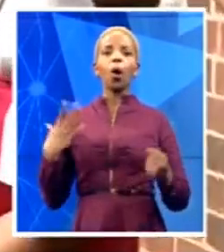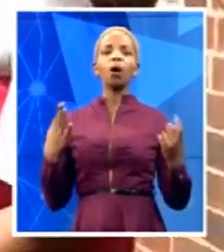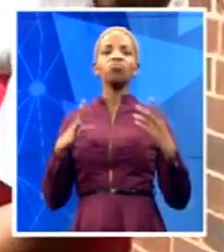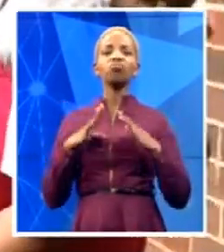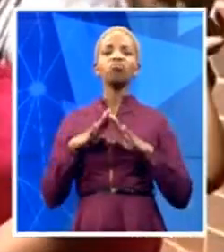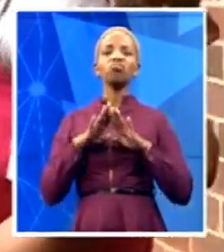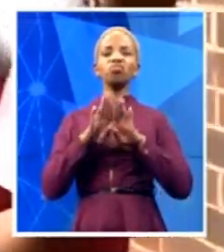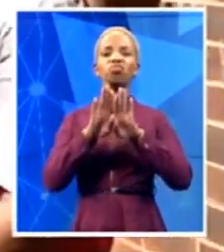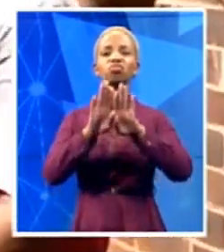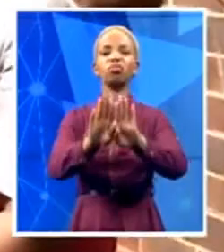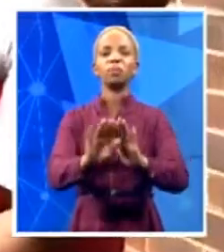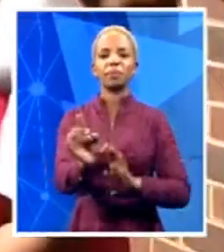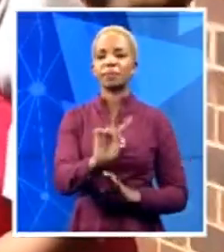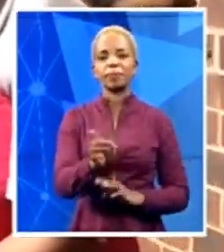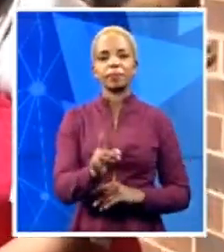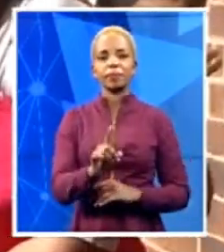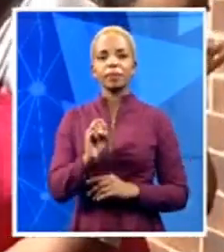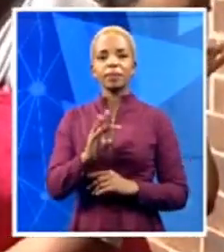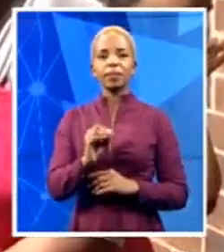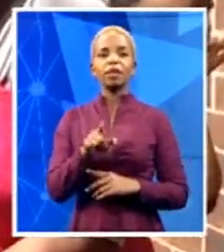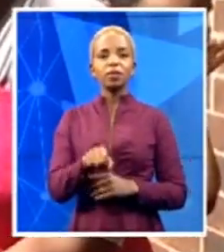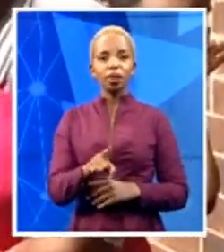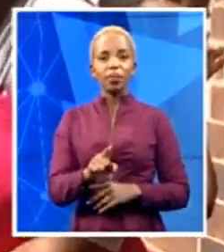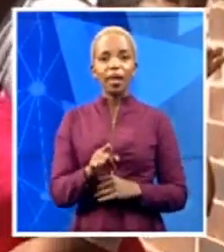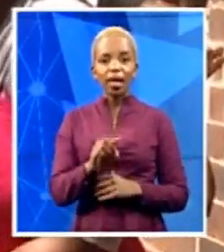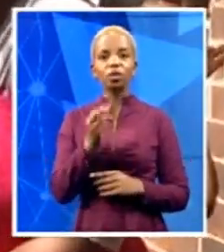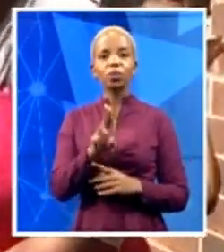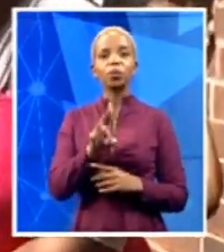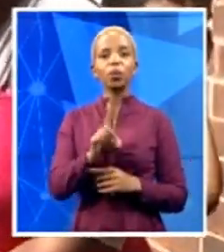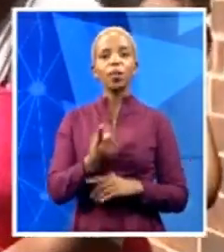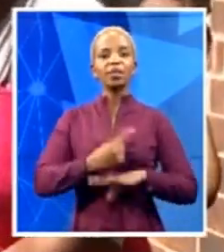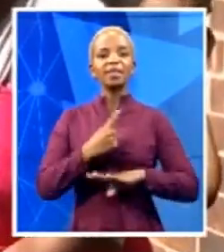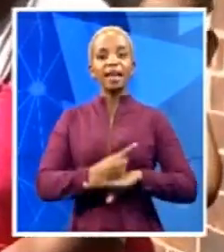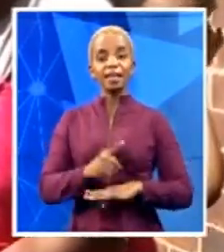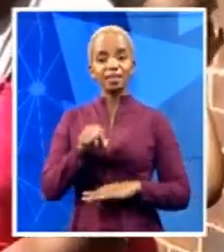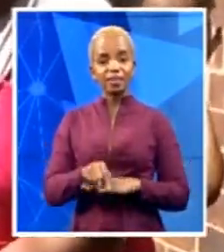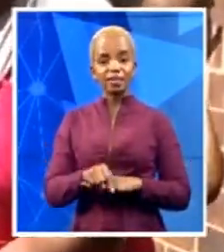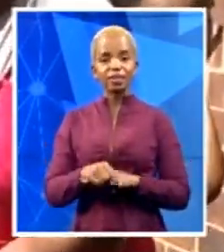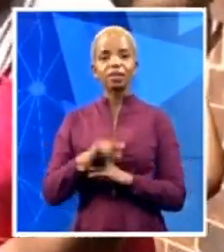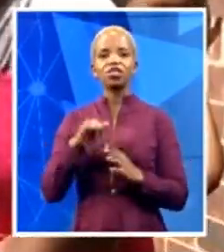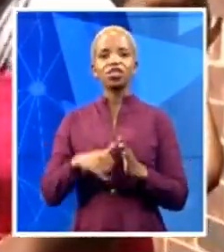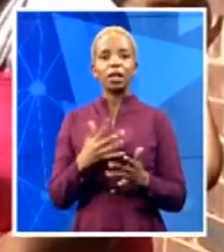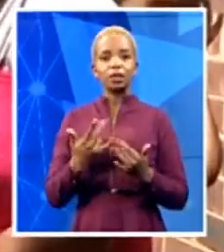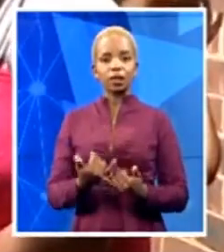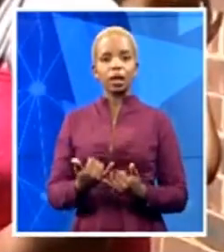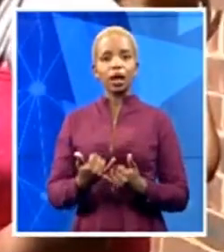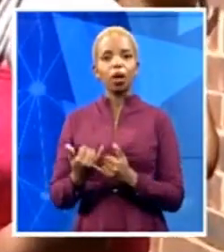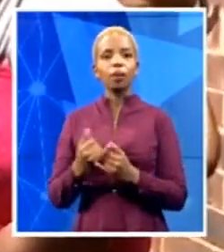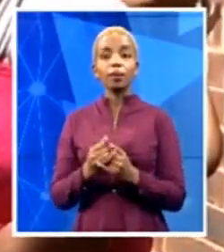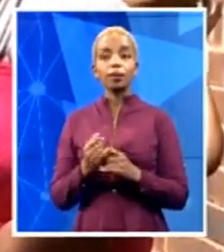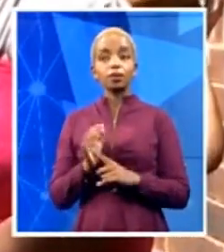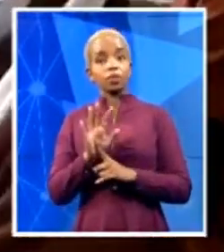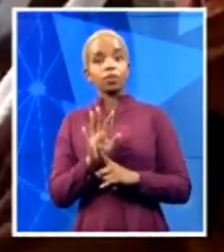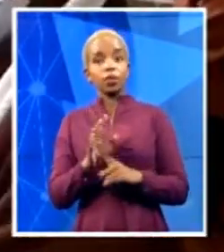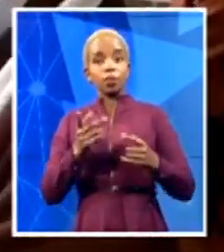days plus the 21 days is just an indication. It's a test for now. Right? But we don't know. As the American Dr. Fauci has